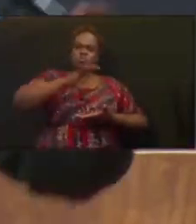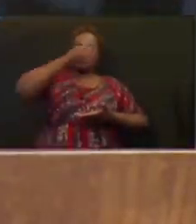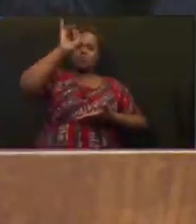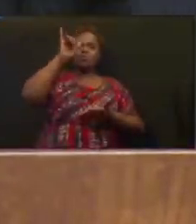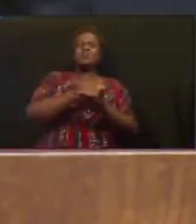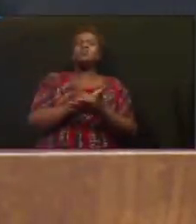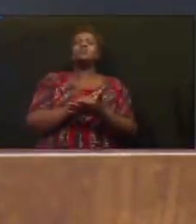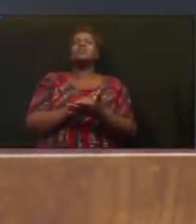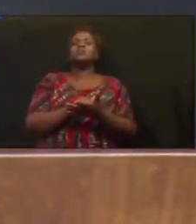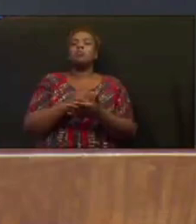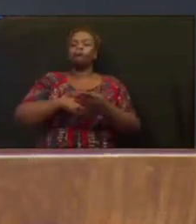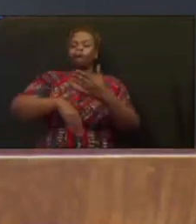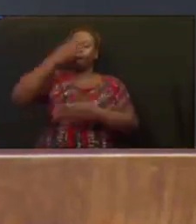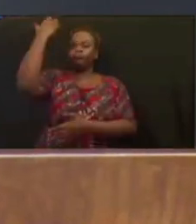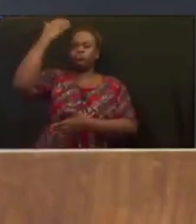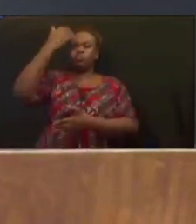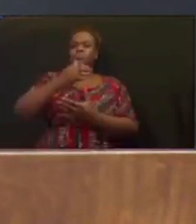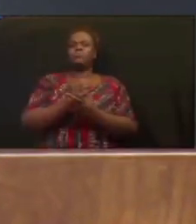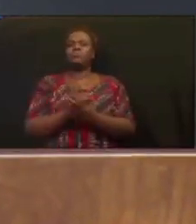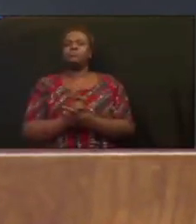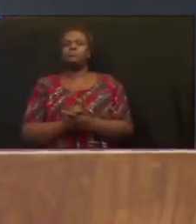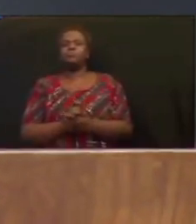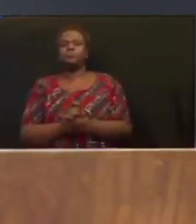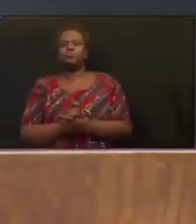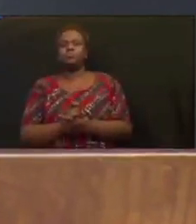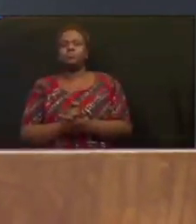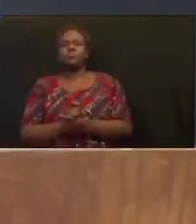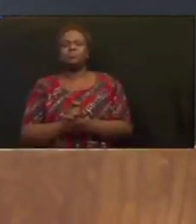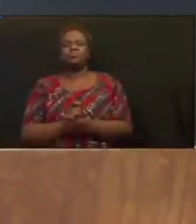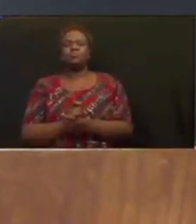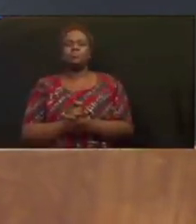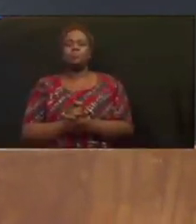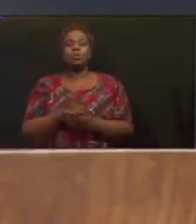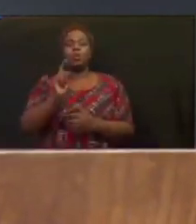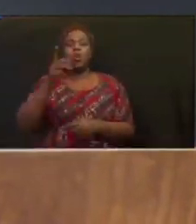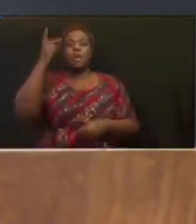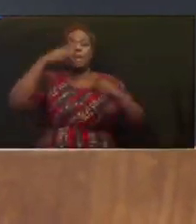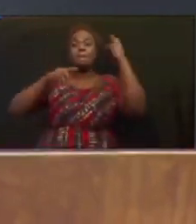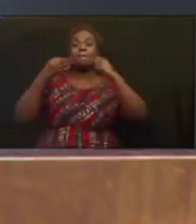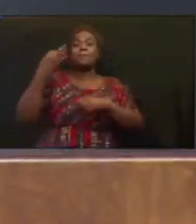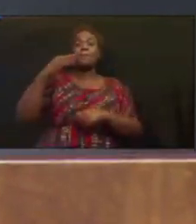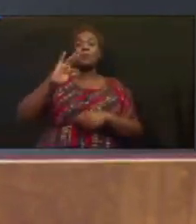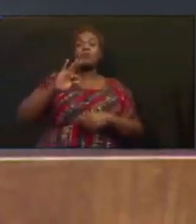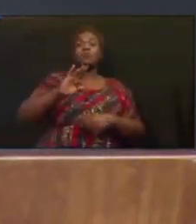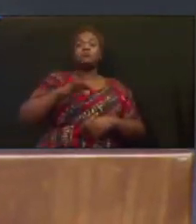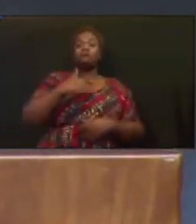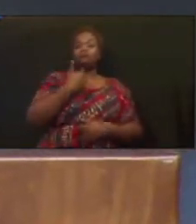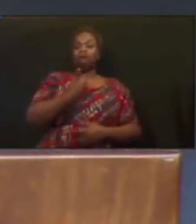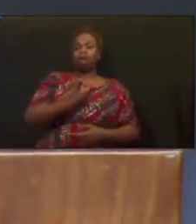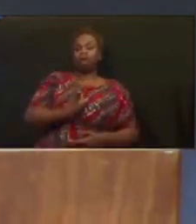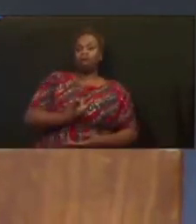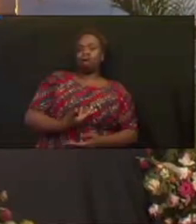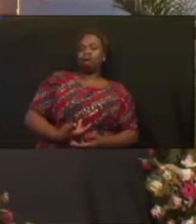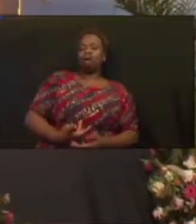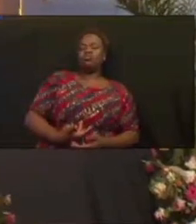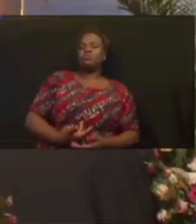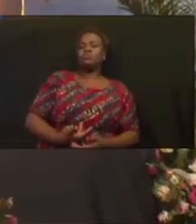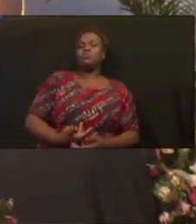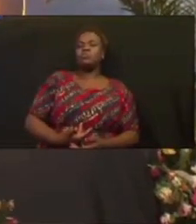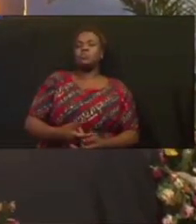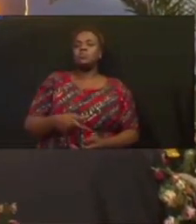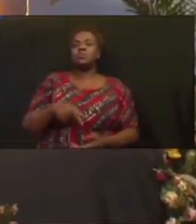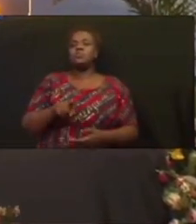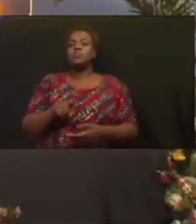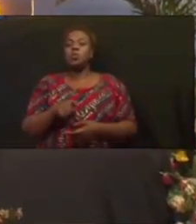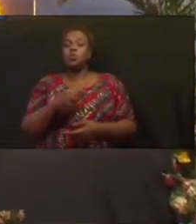The cloth of a wolf is your MBBS. You are a professor of surgery and you are watching demons take the life